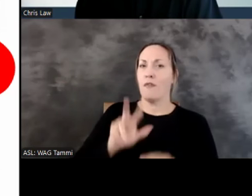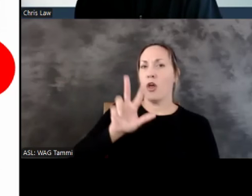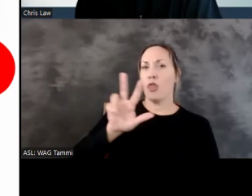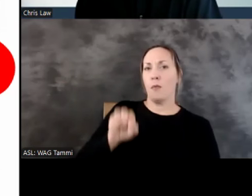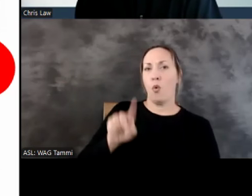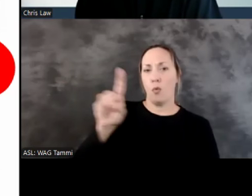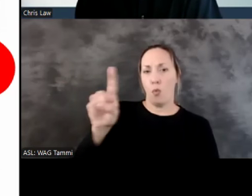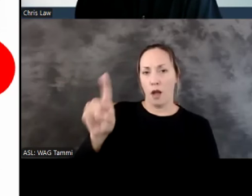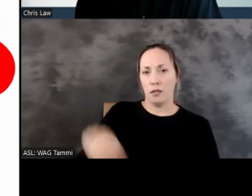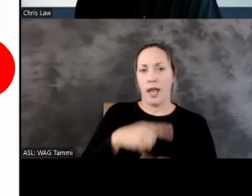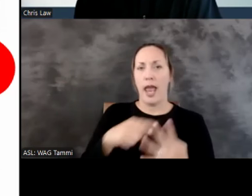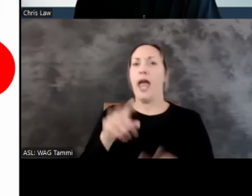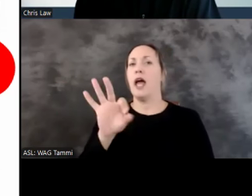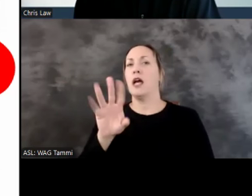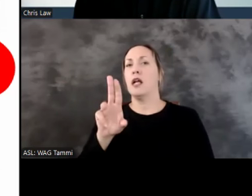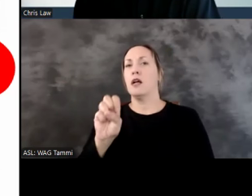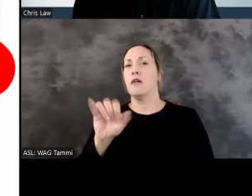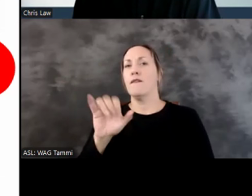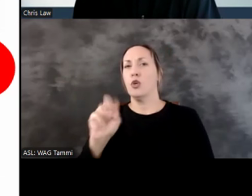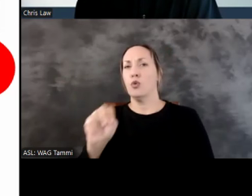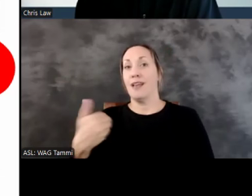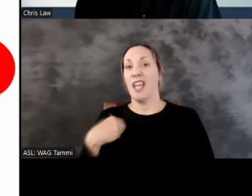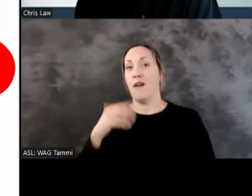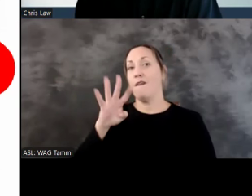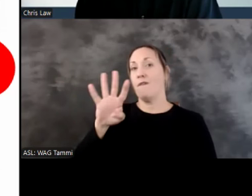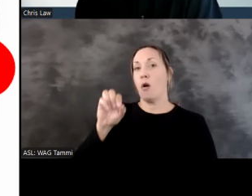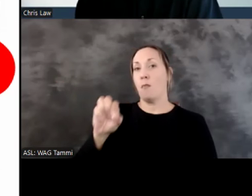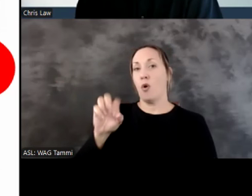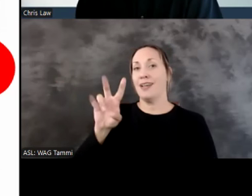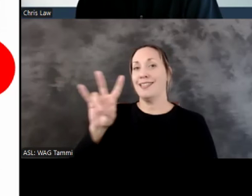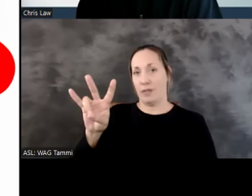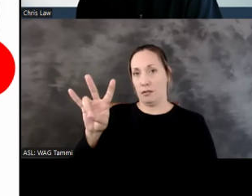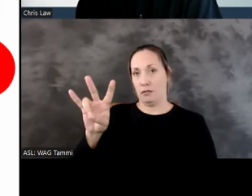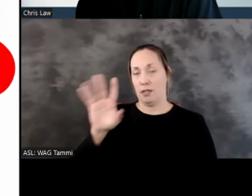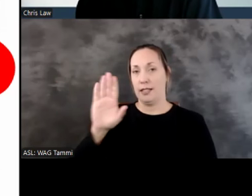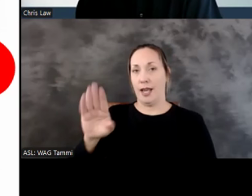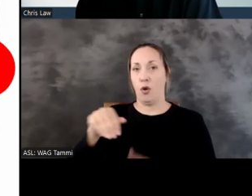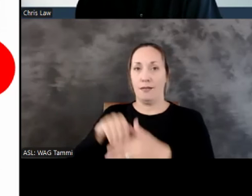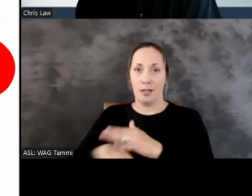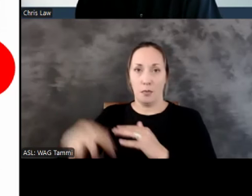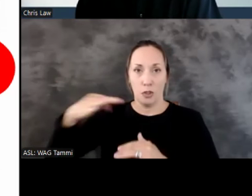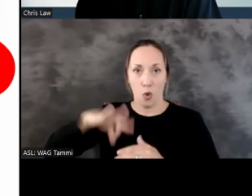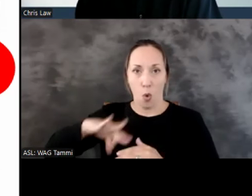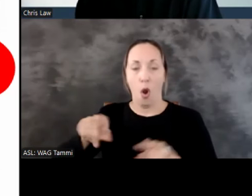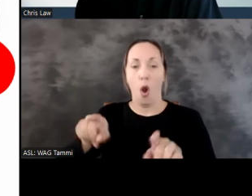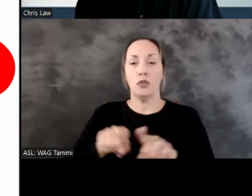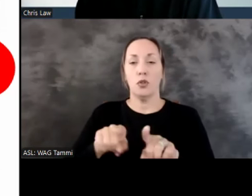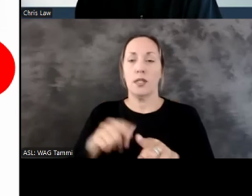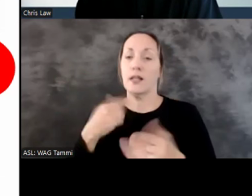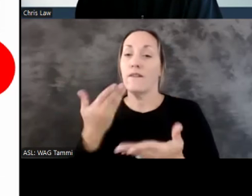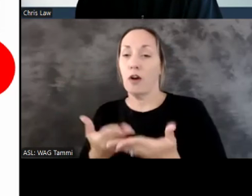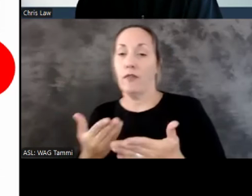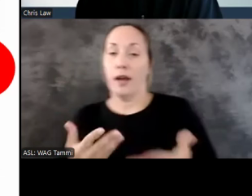Industries, and they have 4.7 as their accessibility score. It also says that it's verified as well.